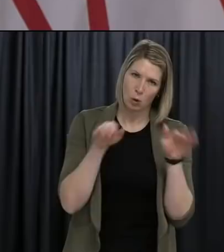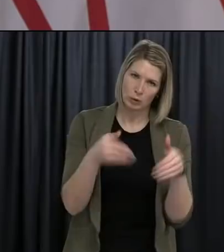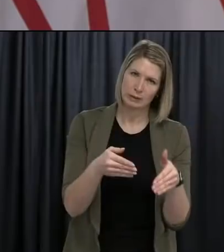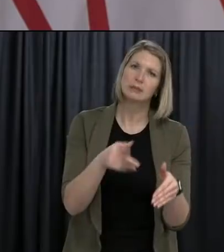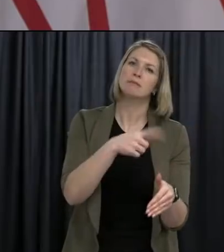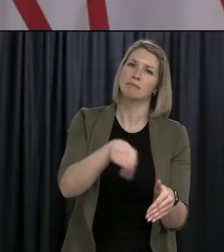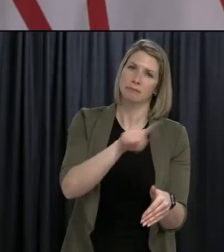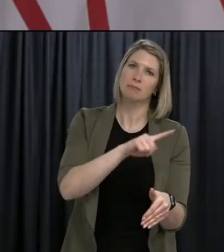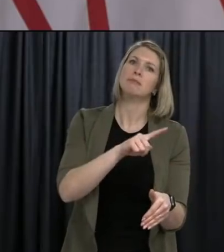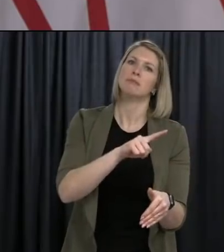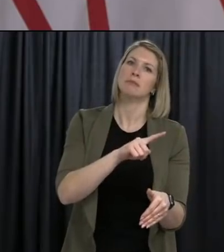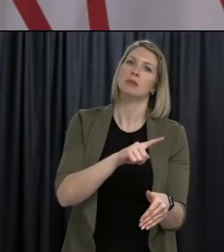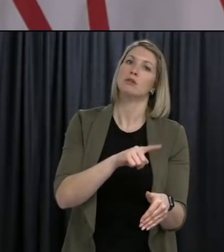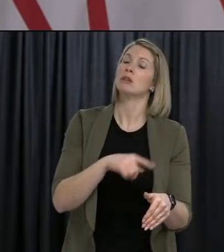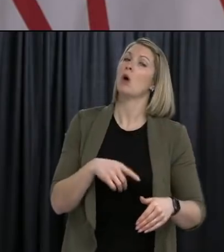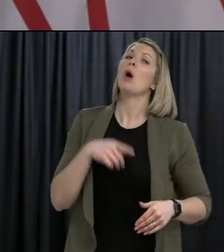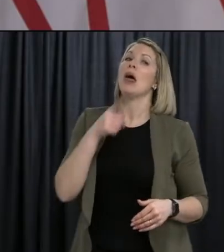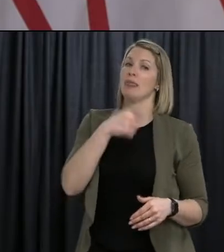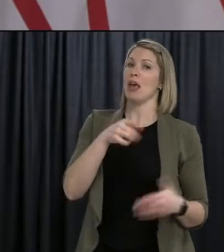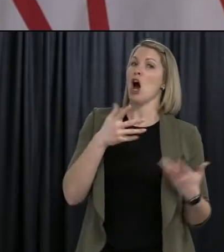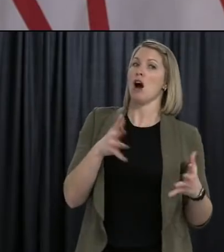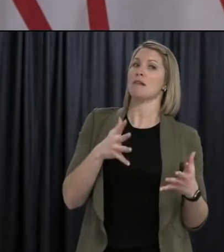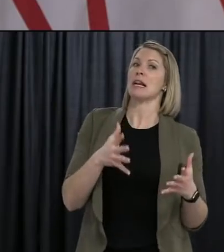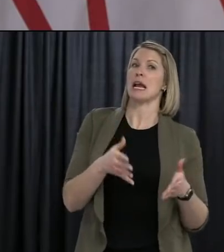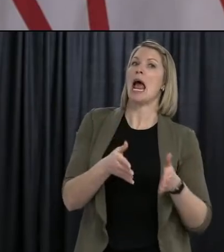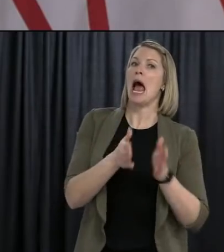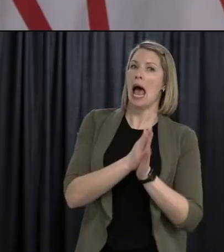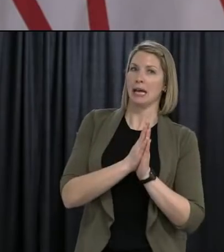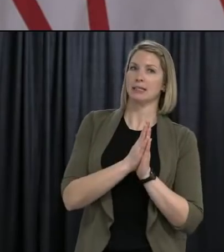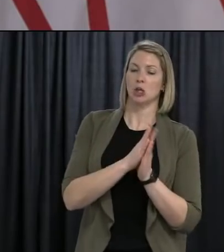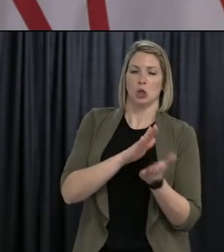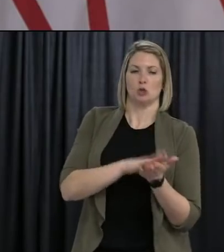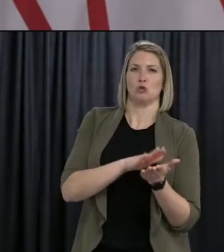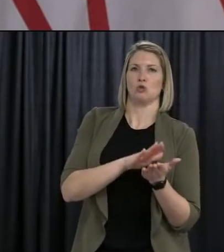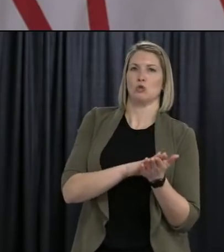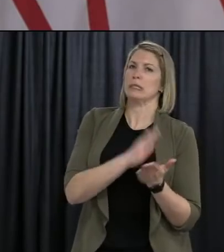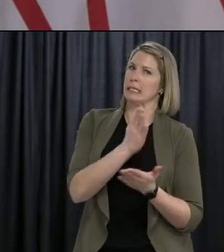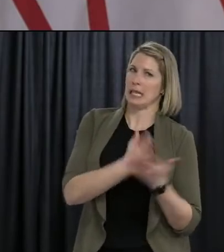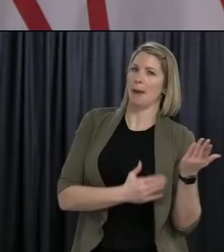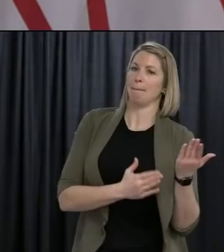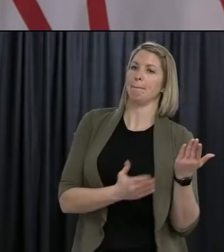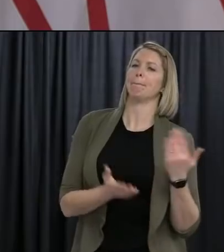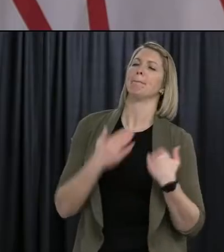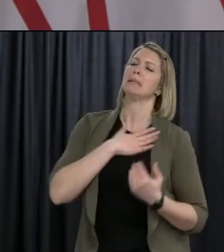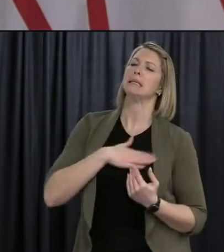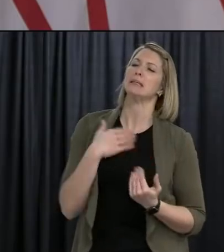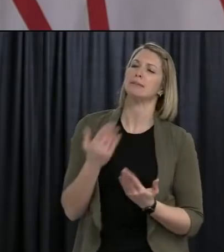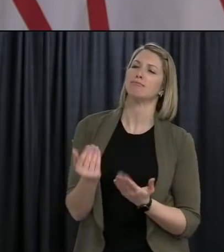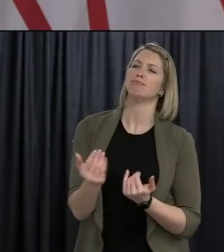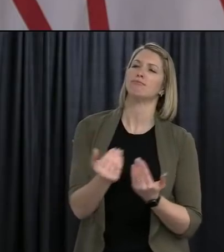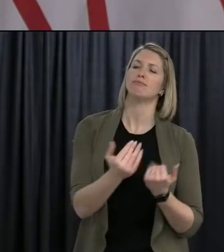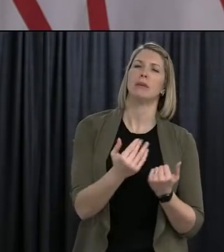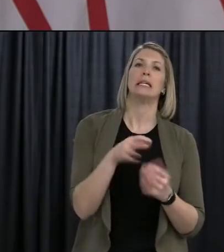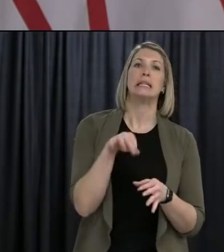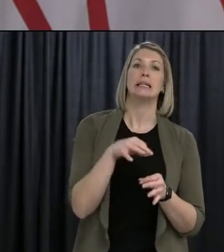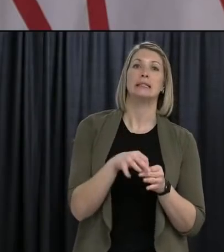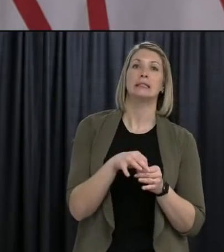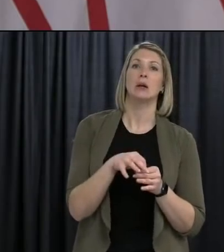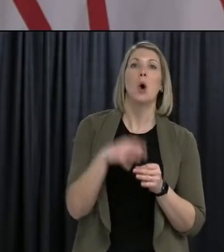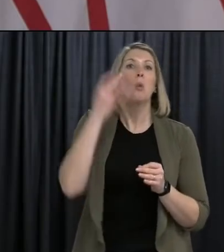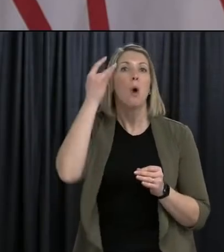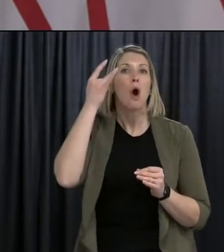So they have asked for certain schools, I think, to come forward, people in certain schools to come forward for testing. That's not